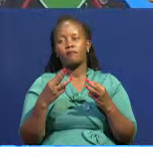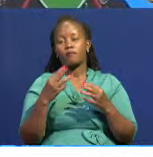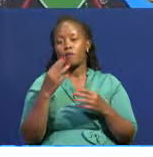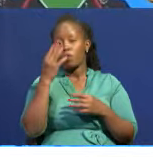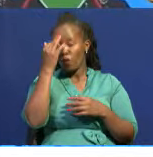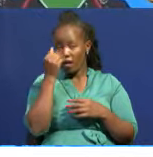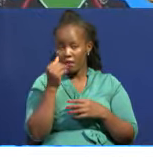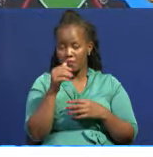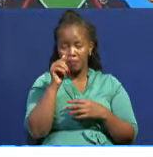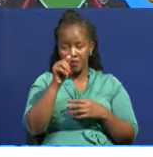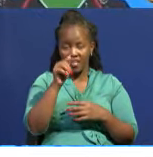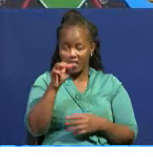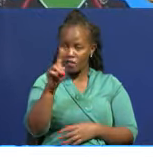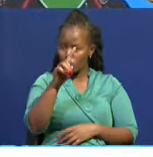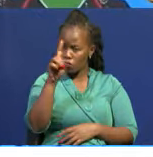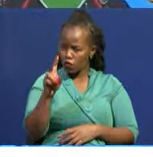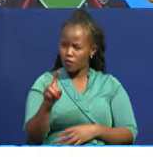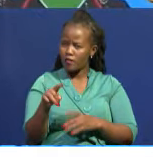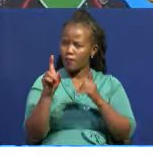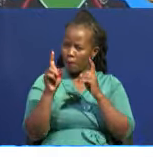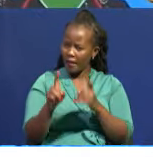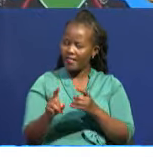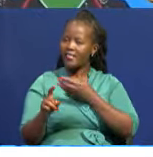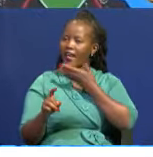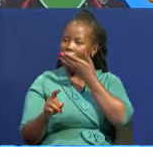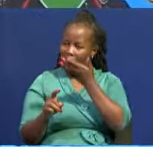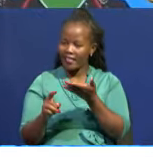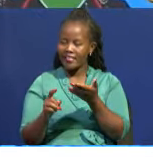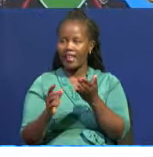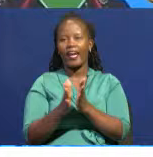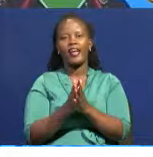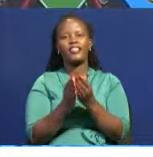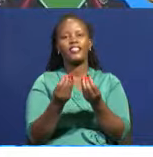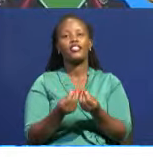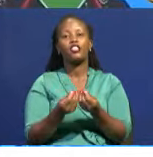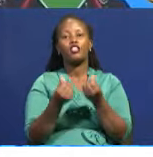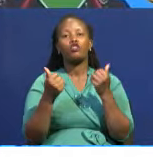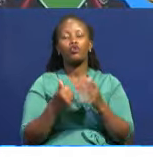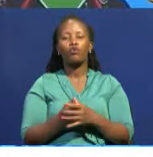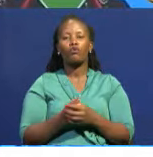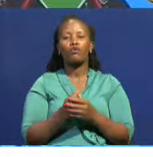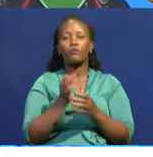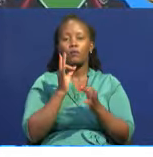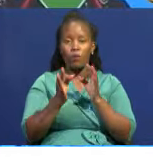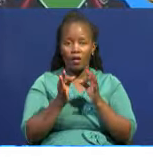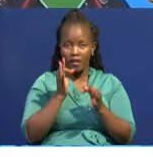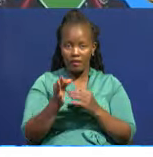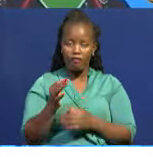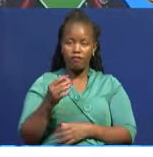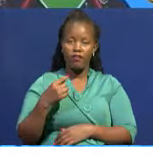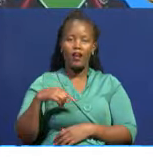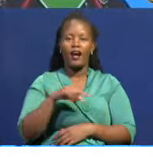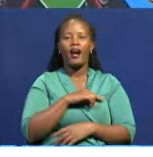Because that is a question we must answer and resolve today. Does our foreign service